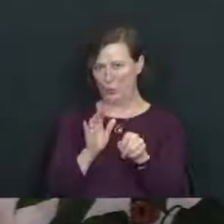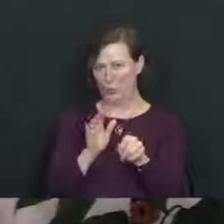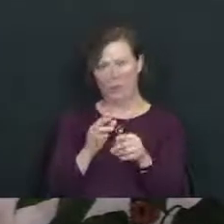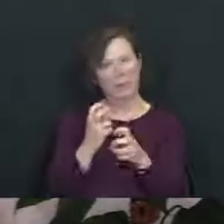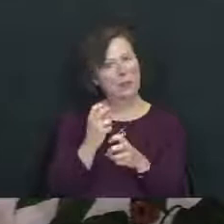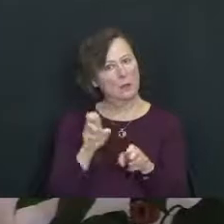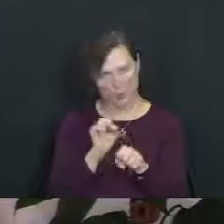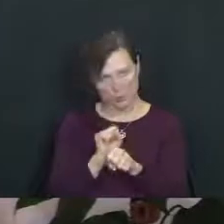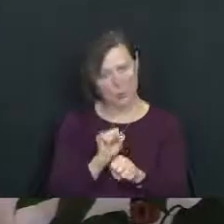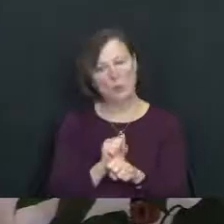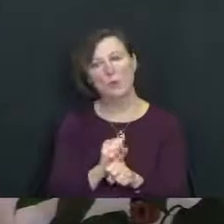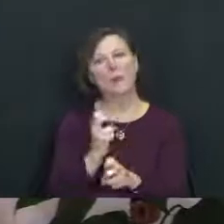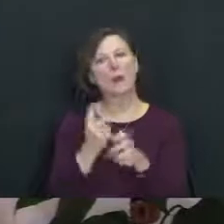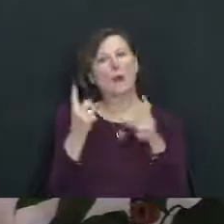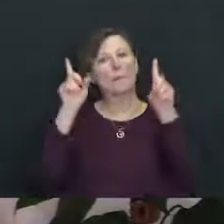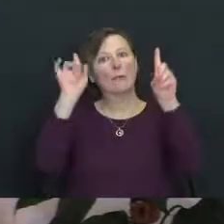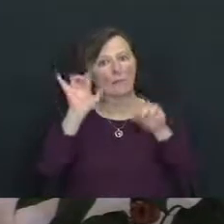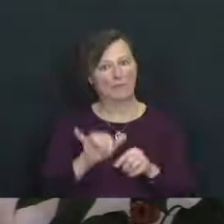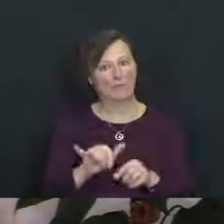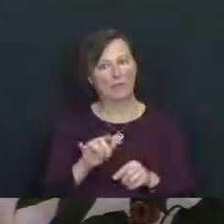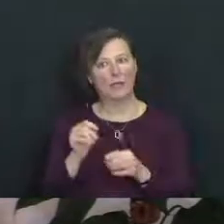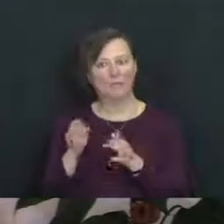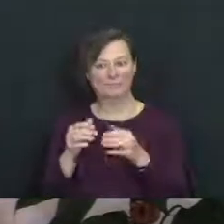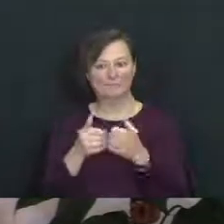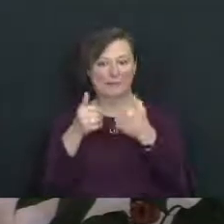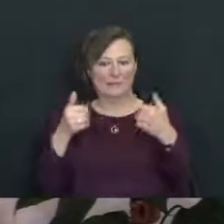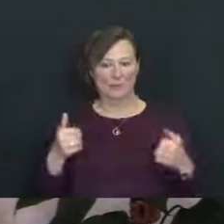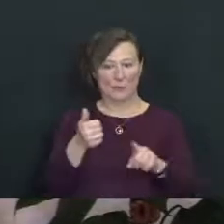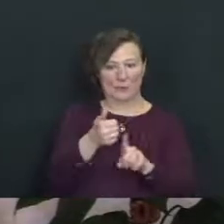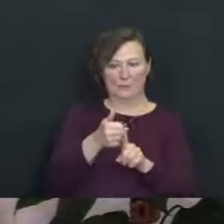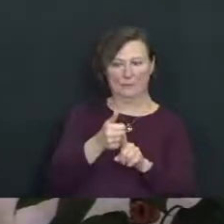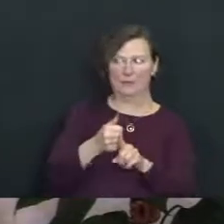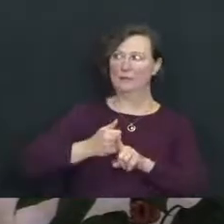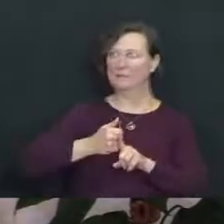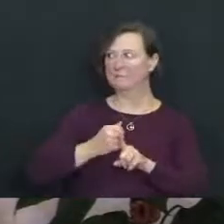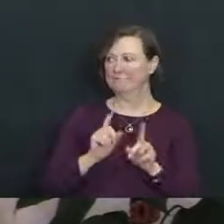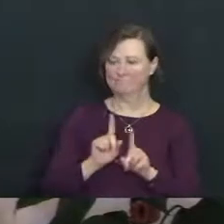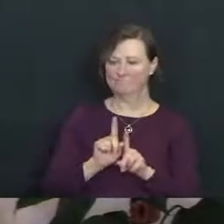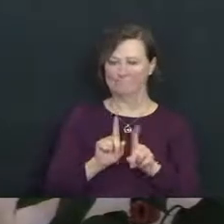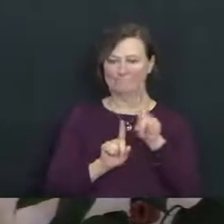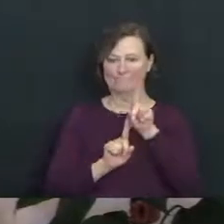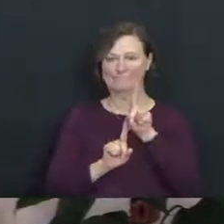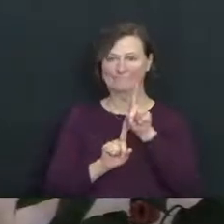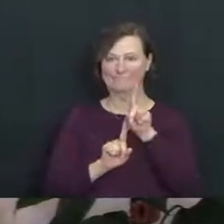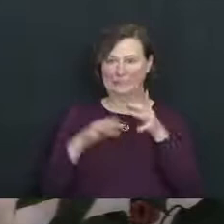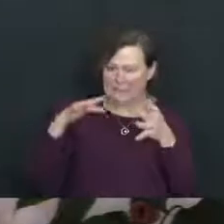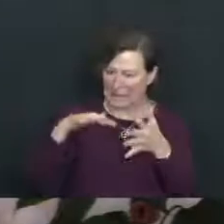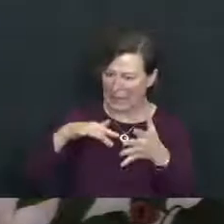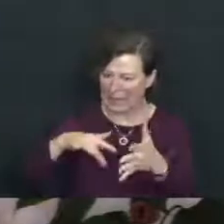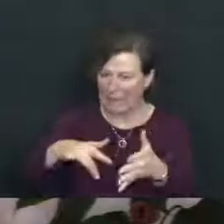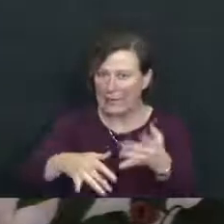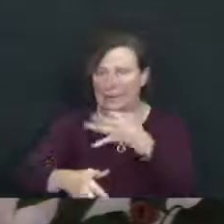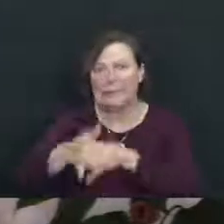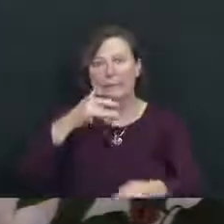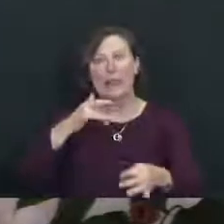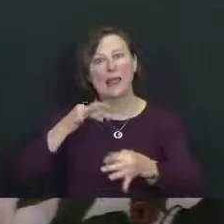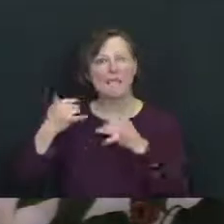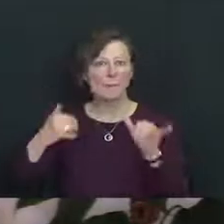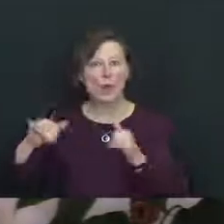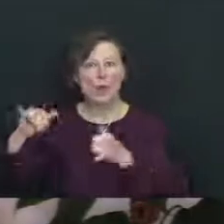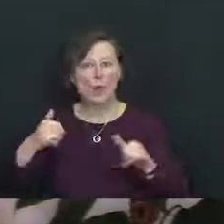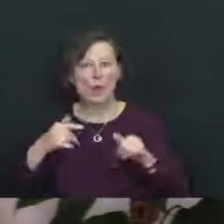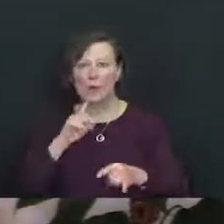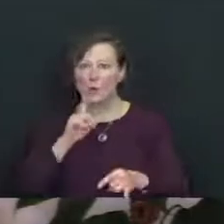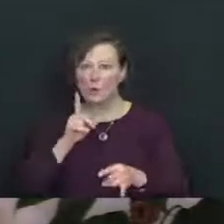accomplish this, to distinguish himself. He studied hard instead of partying hard. He had to